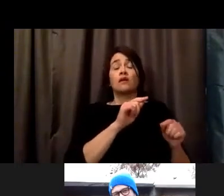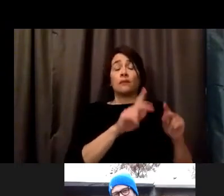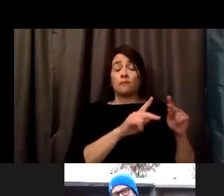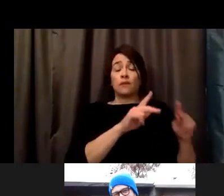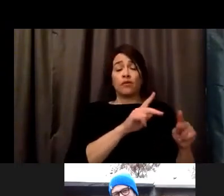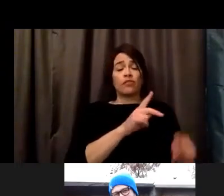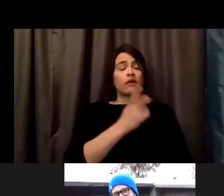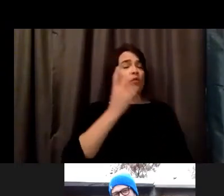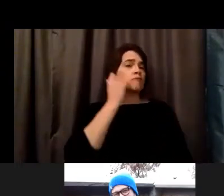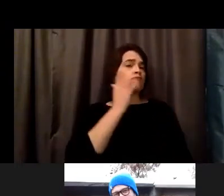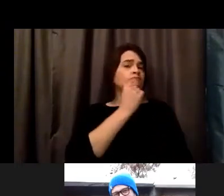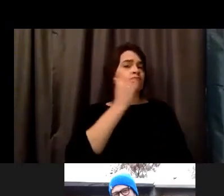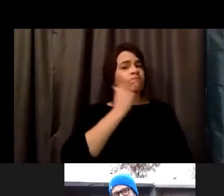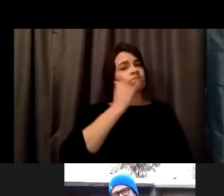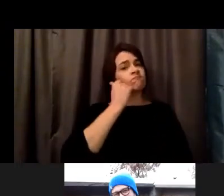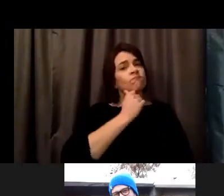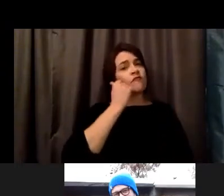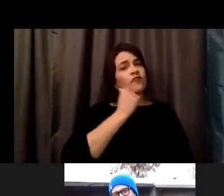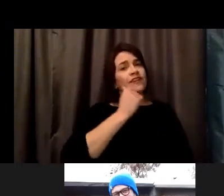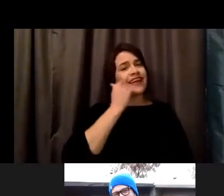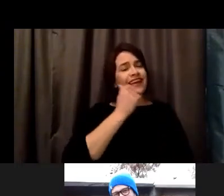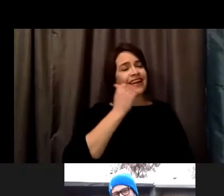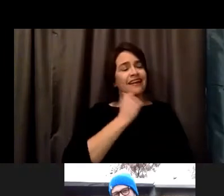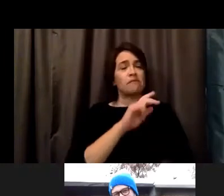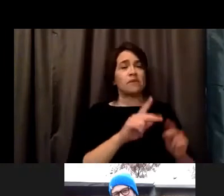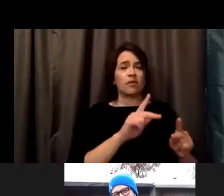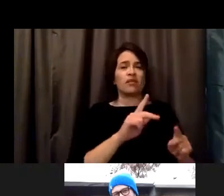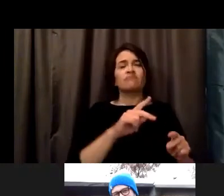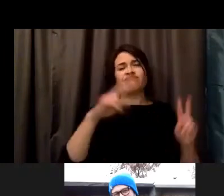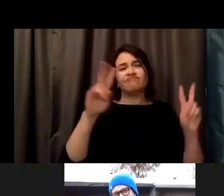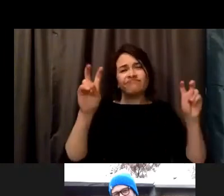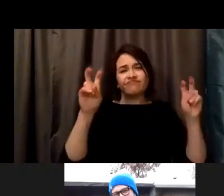countrymen, countrywomen, peasants for the most part.